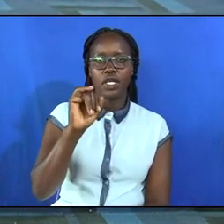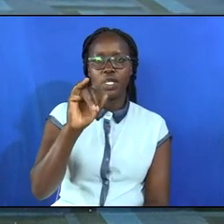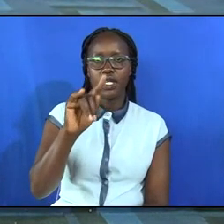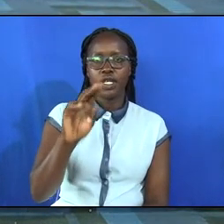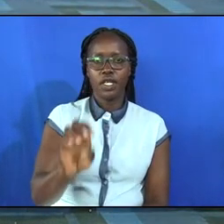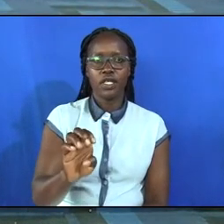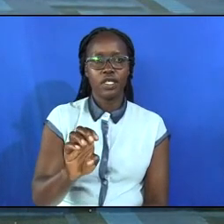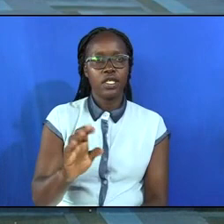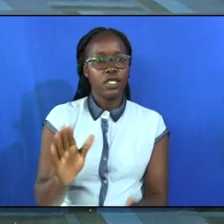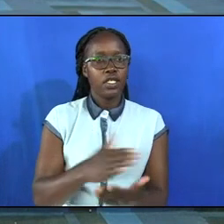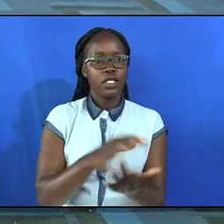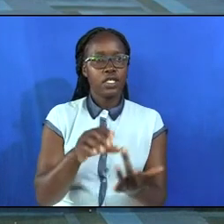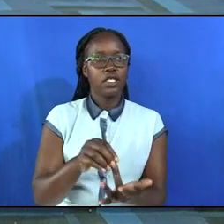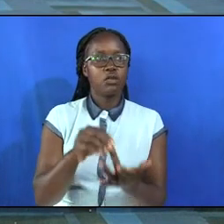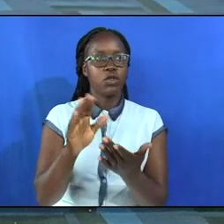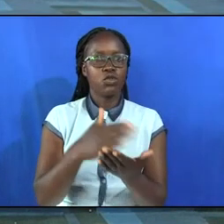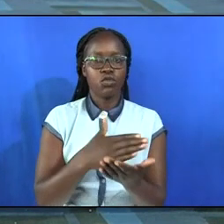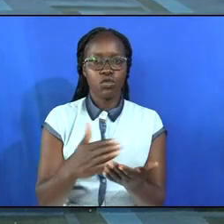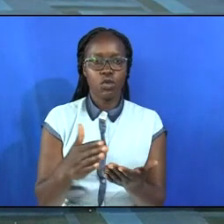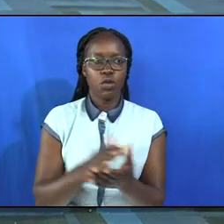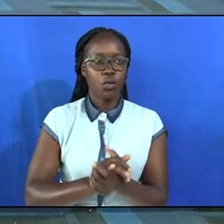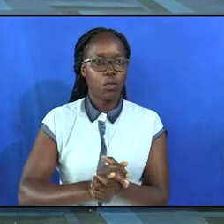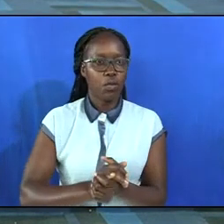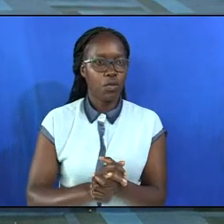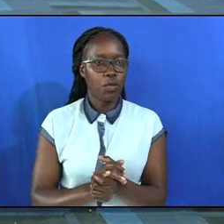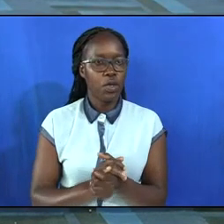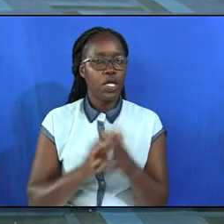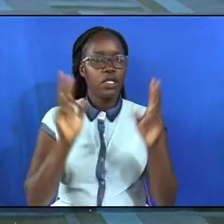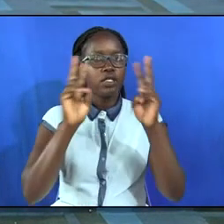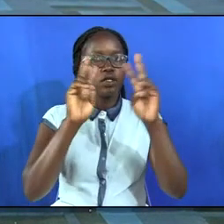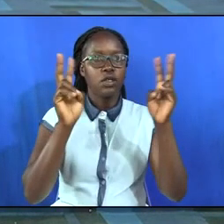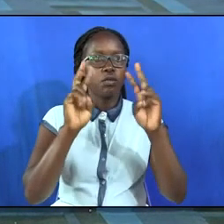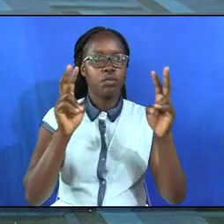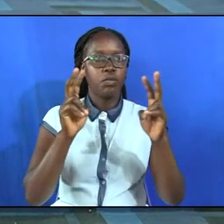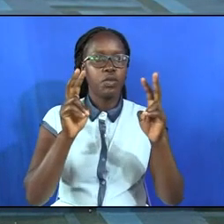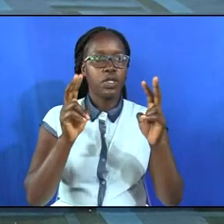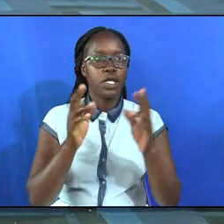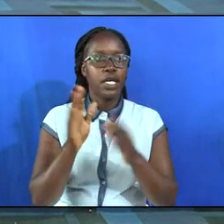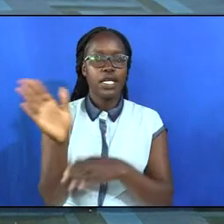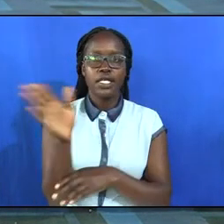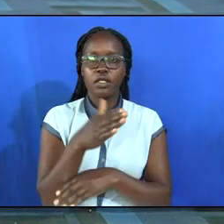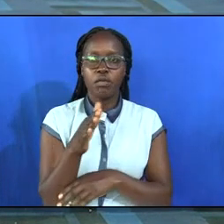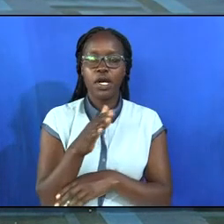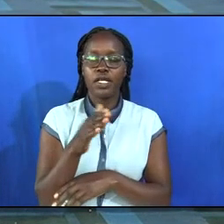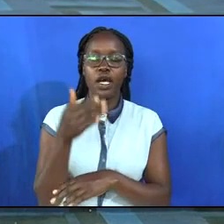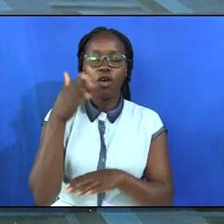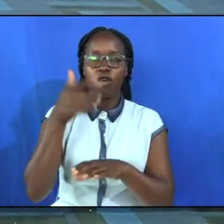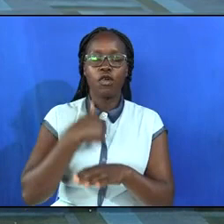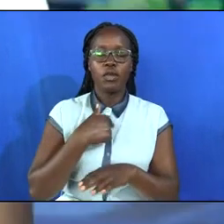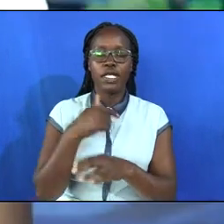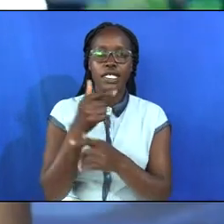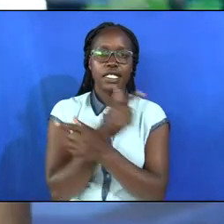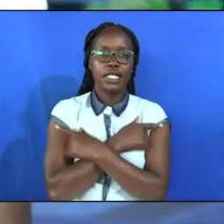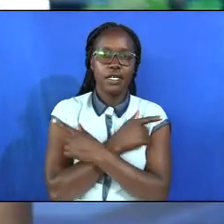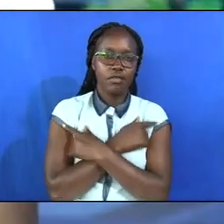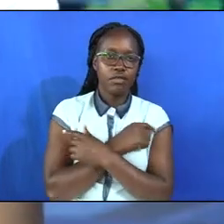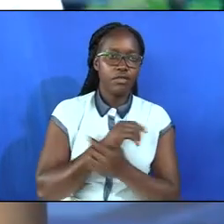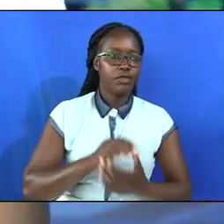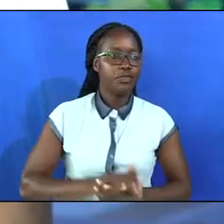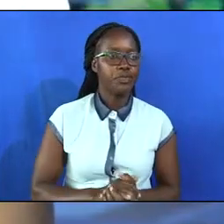going to sing for you a special item entitled, His Banner Over Me is Love.